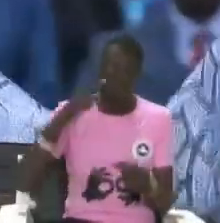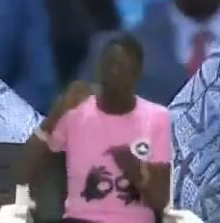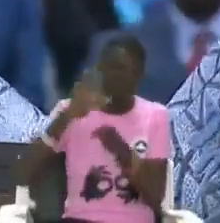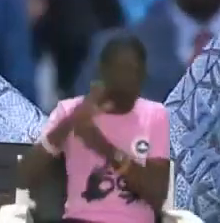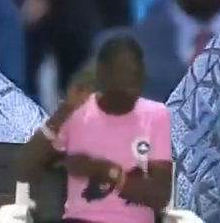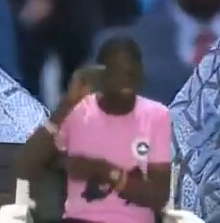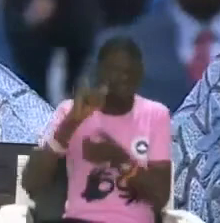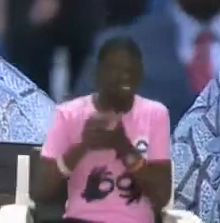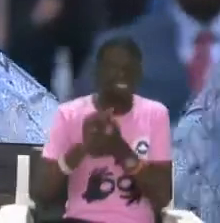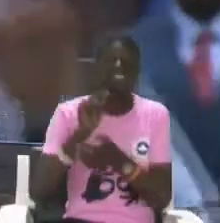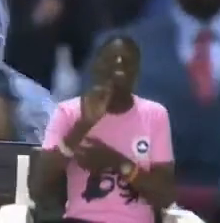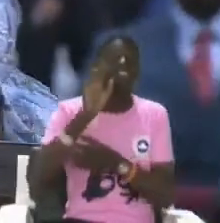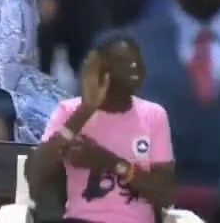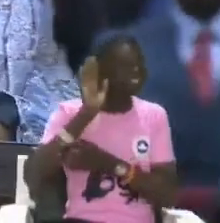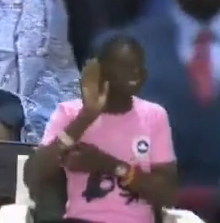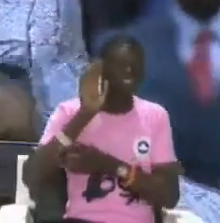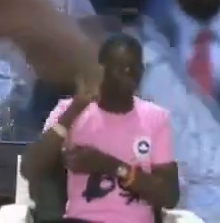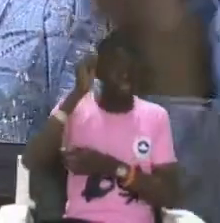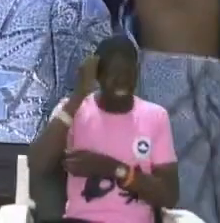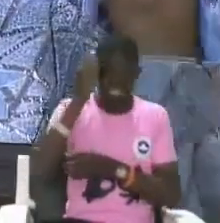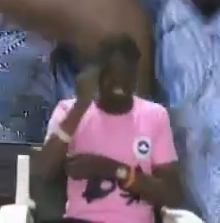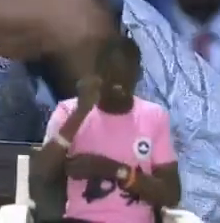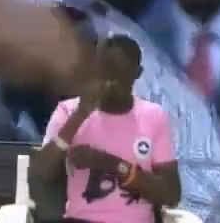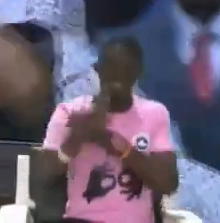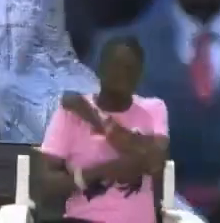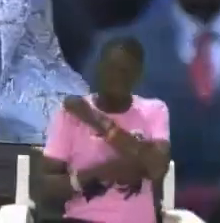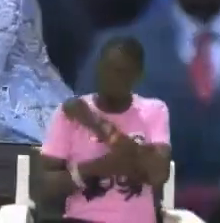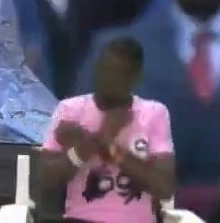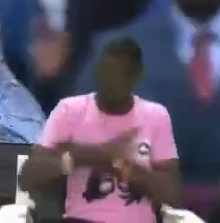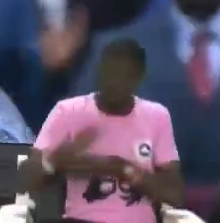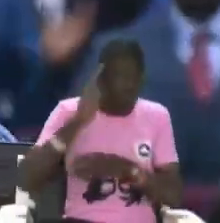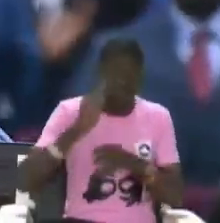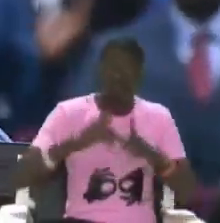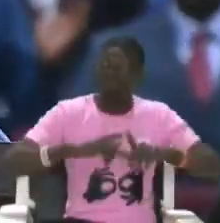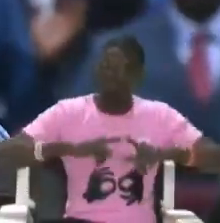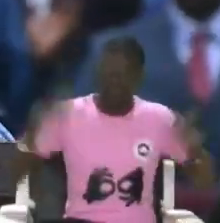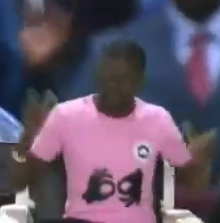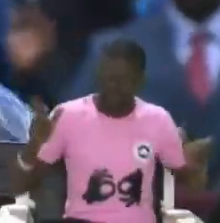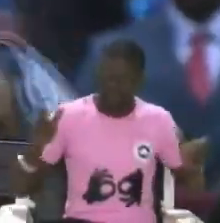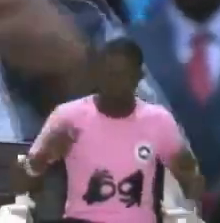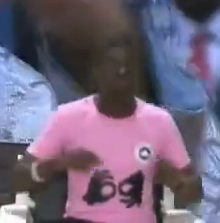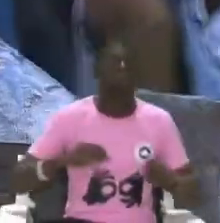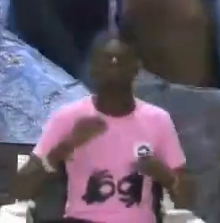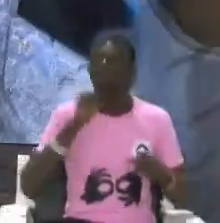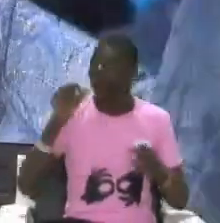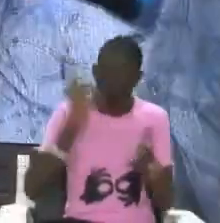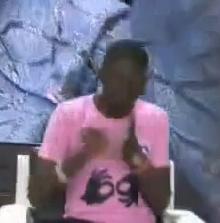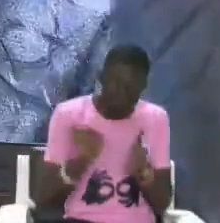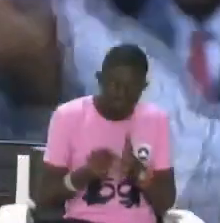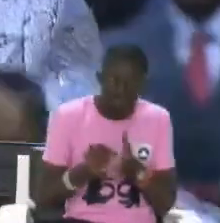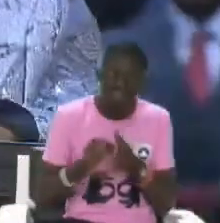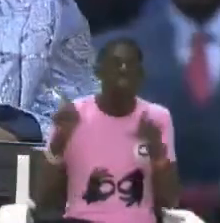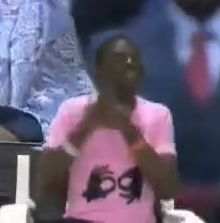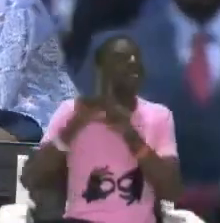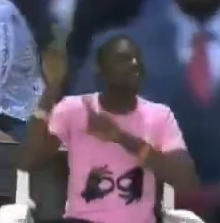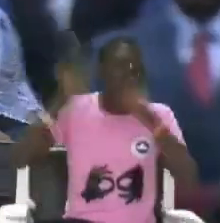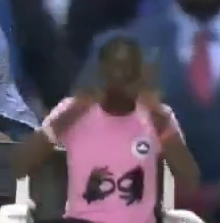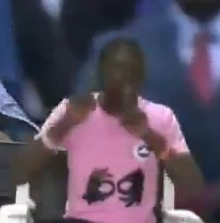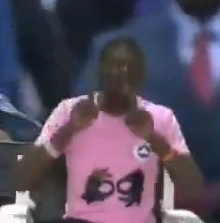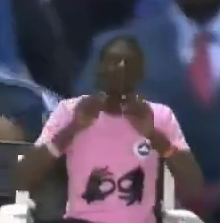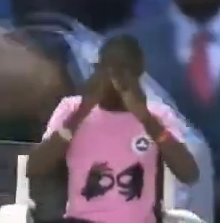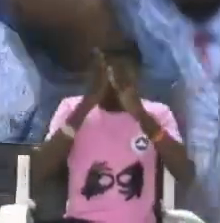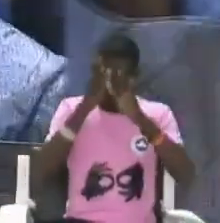the by the side of the sea. Come and fulfill your word in my life tonight. I want you to please look down upon me, my